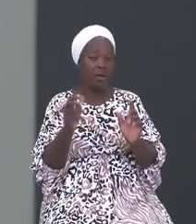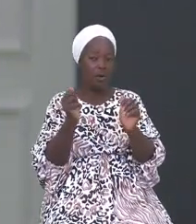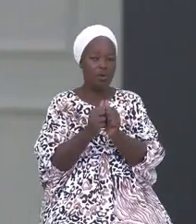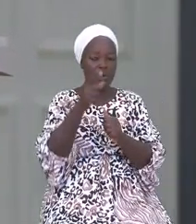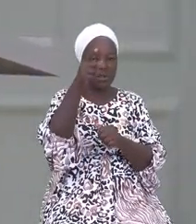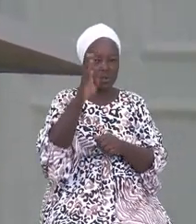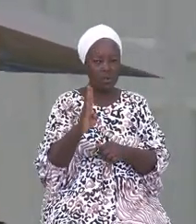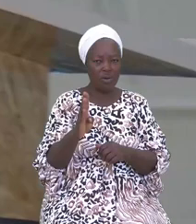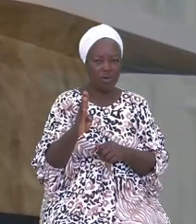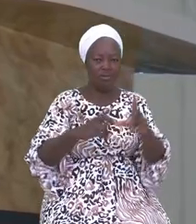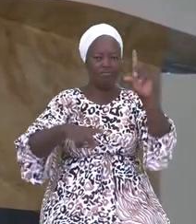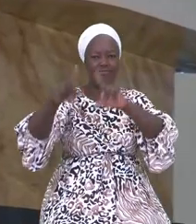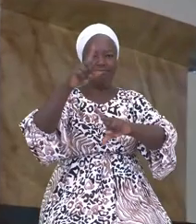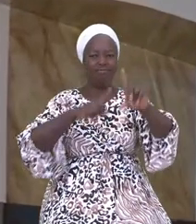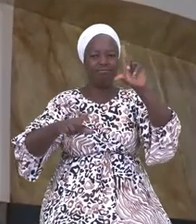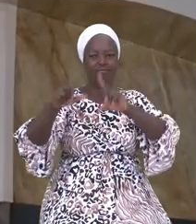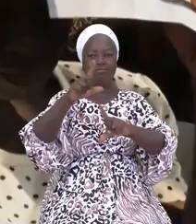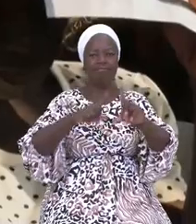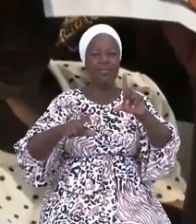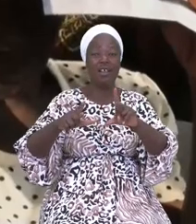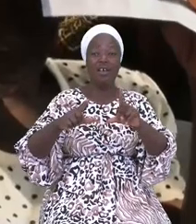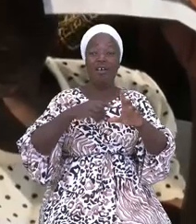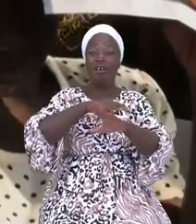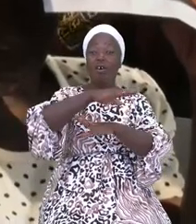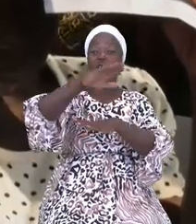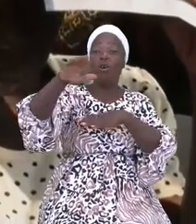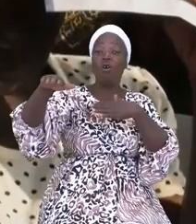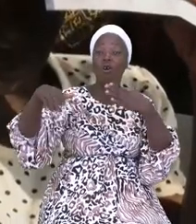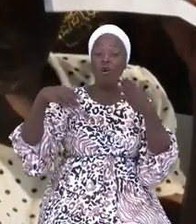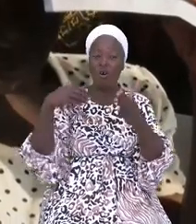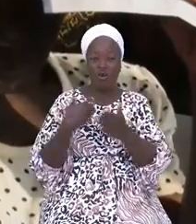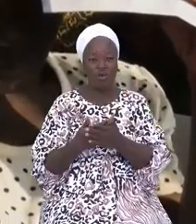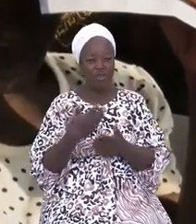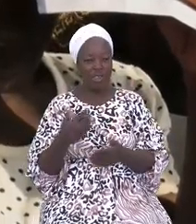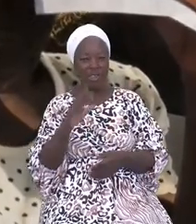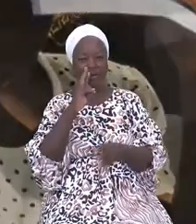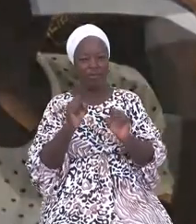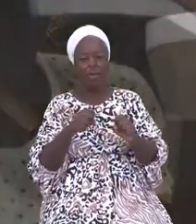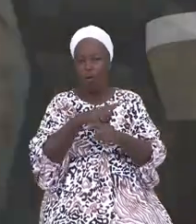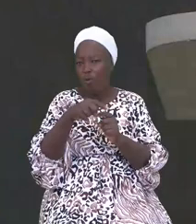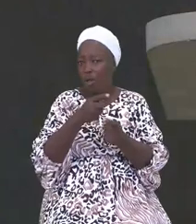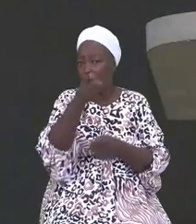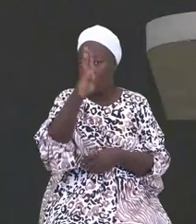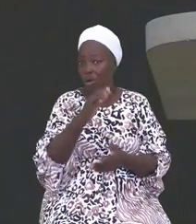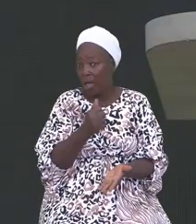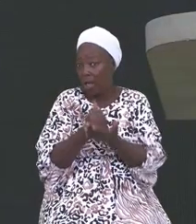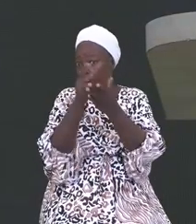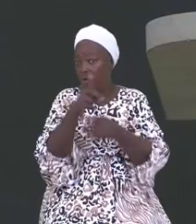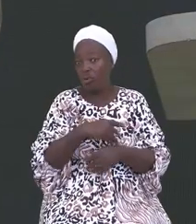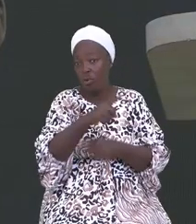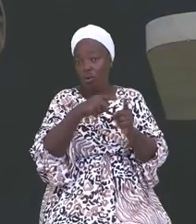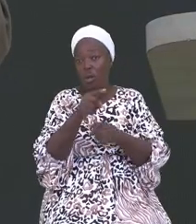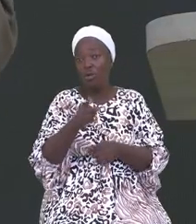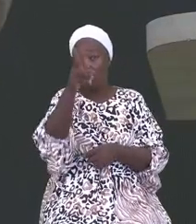God, everybody tell me, when God helps you, when God aids you, when